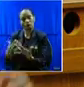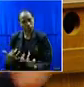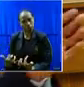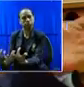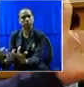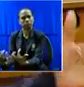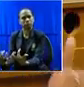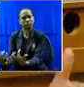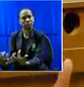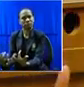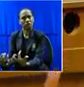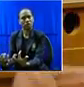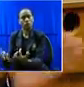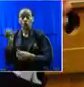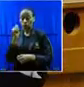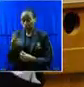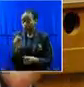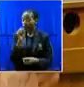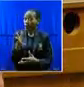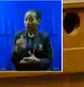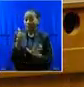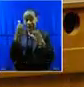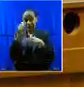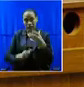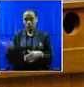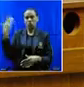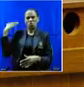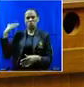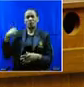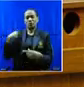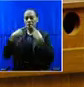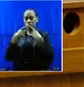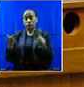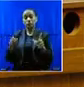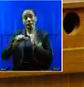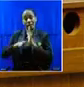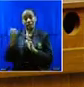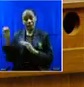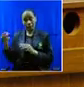the support that was given 6 months ago to make it 9 months.